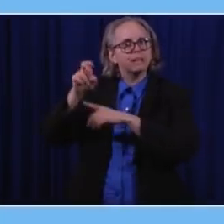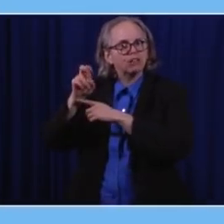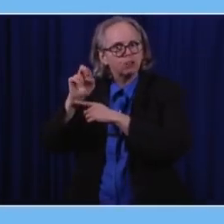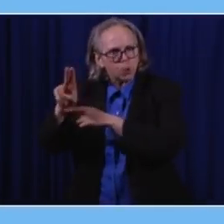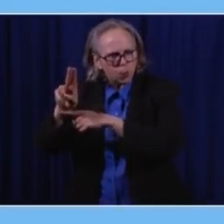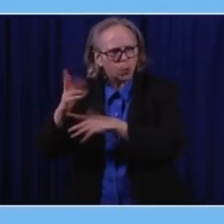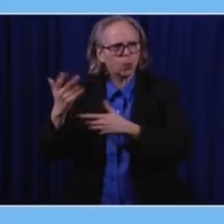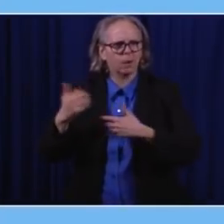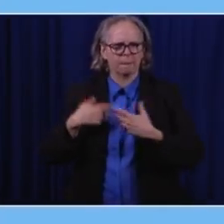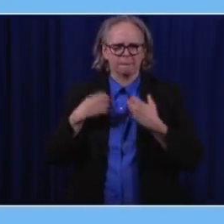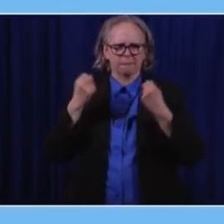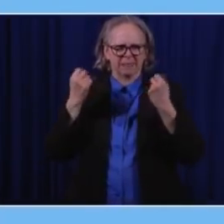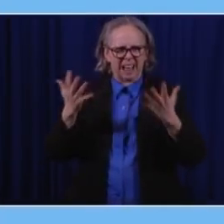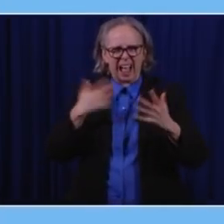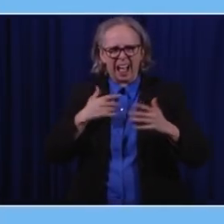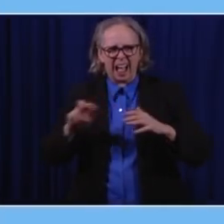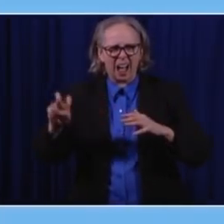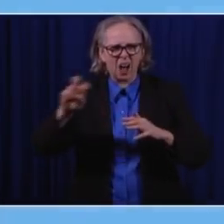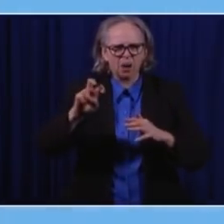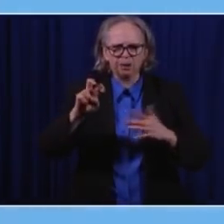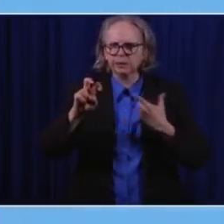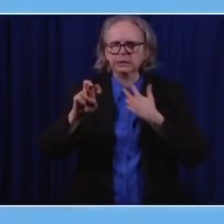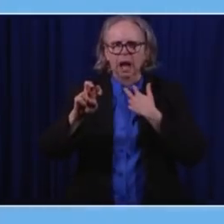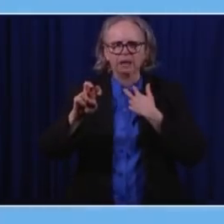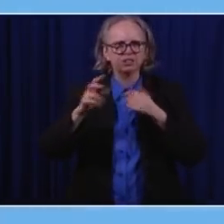I'm stationed here in Columbus now.